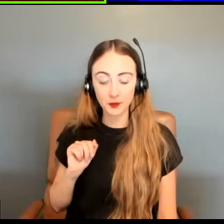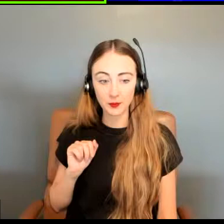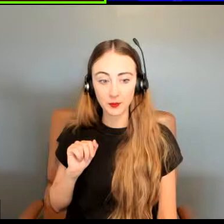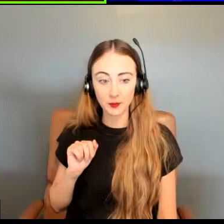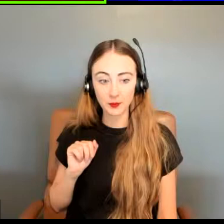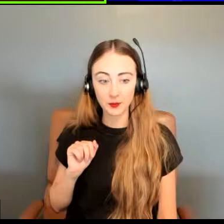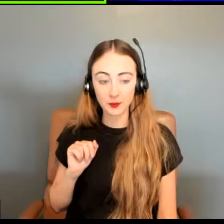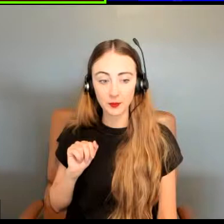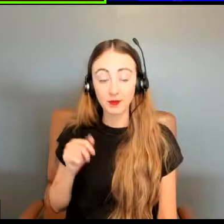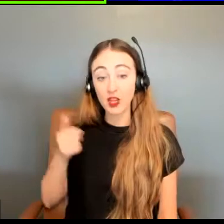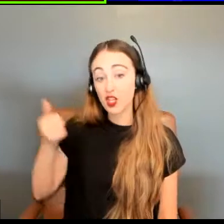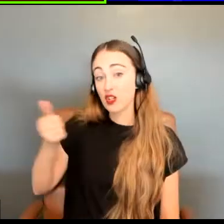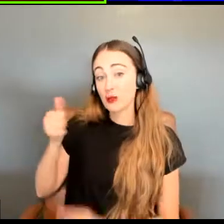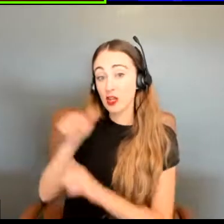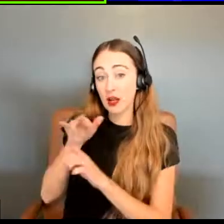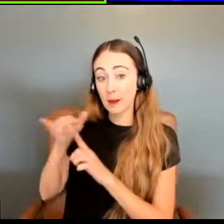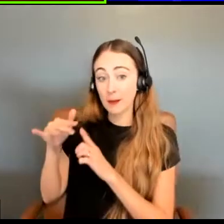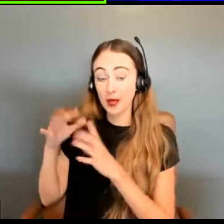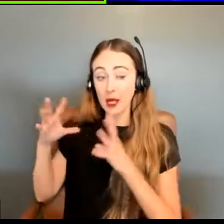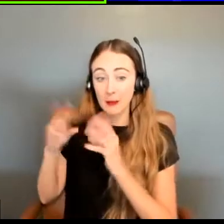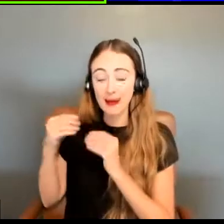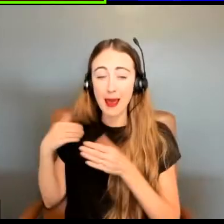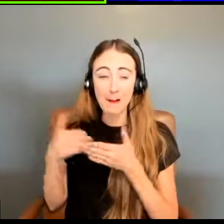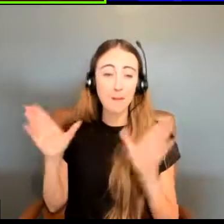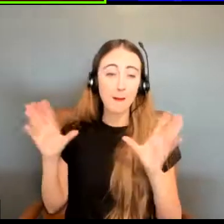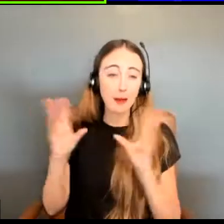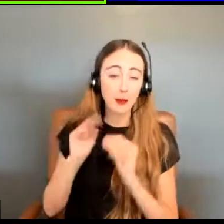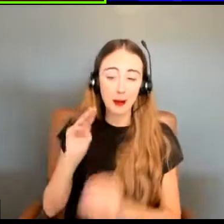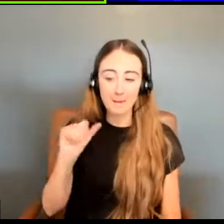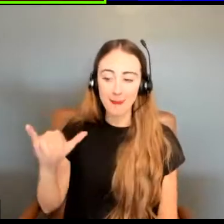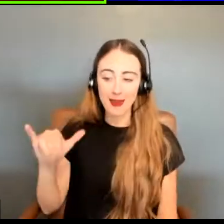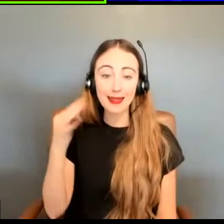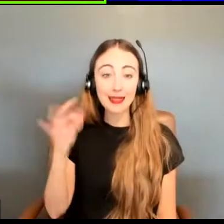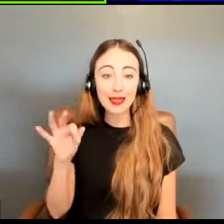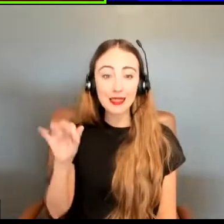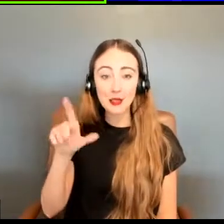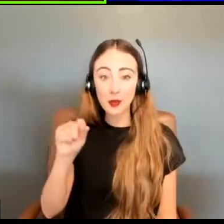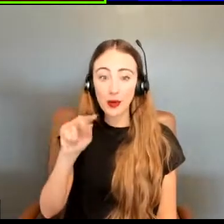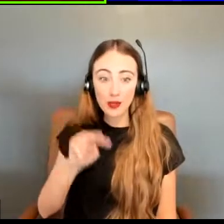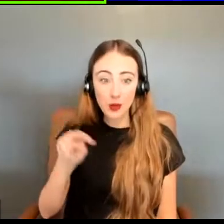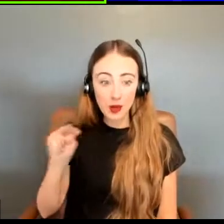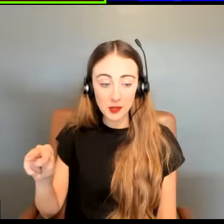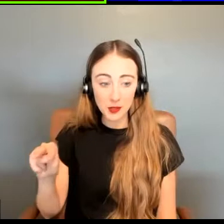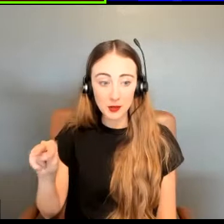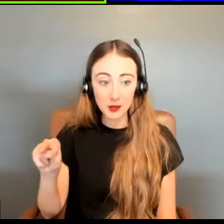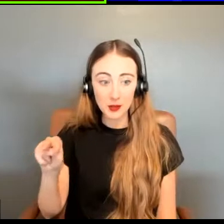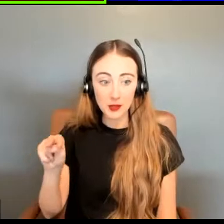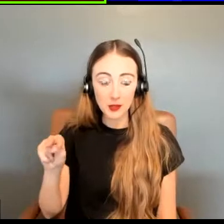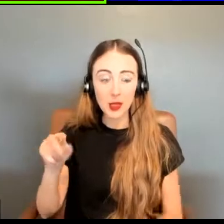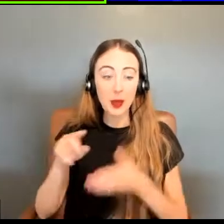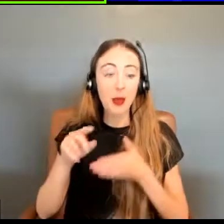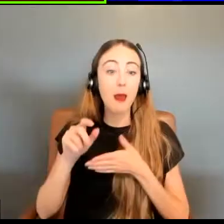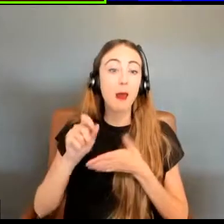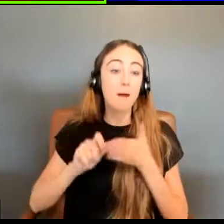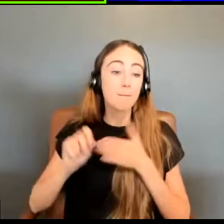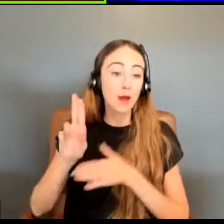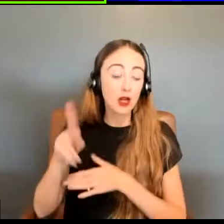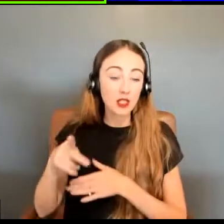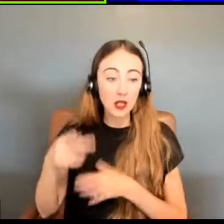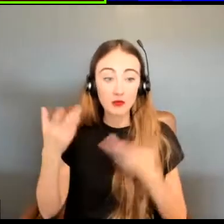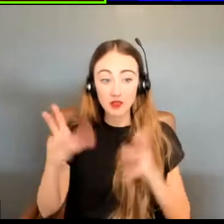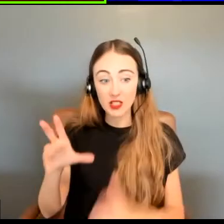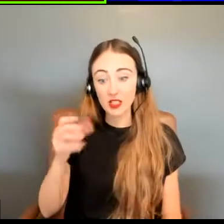Committee on Transportation and the Environment held a public hearing on May 19th, 2022. It marked up this bill on October